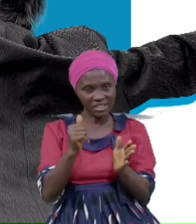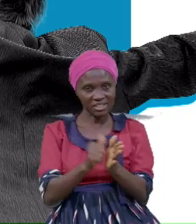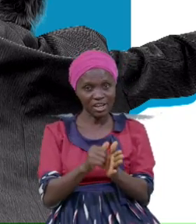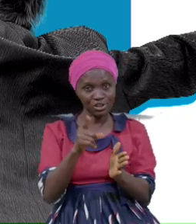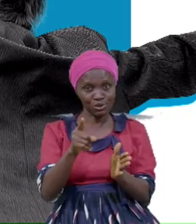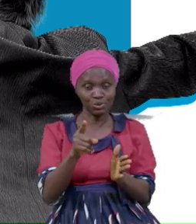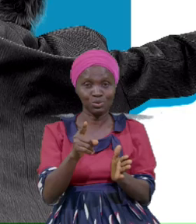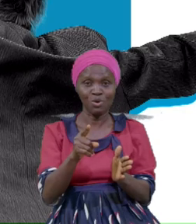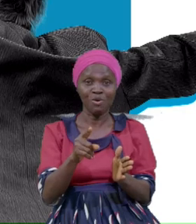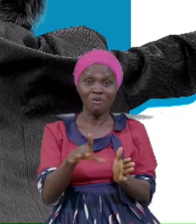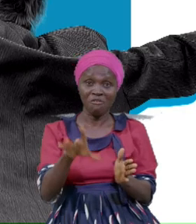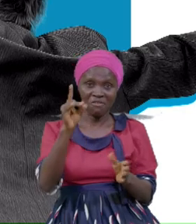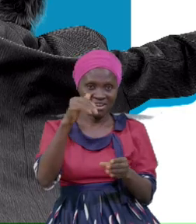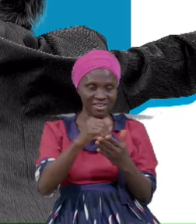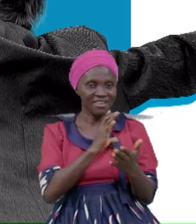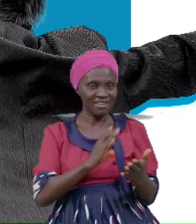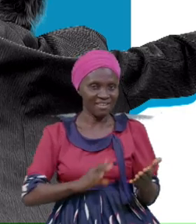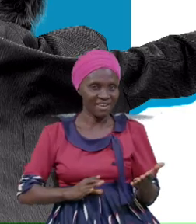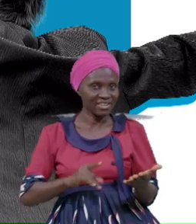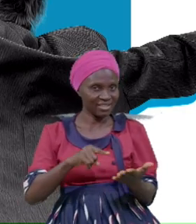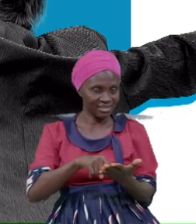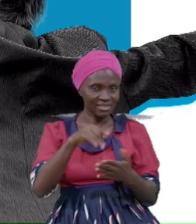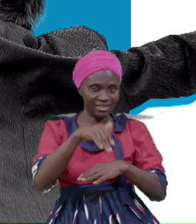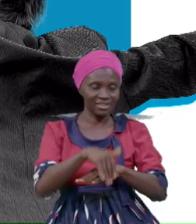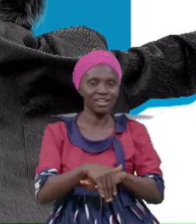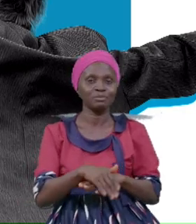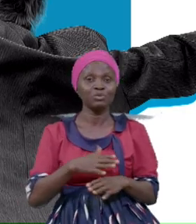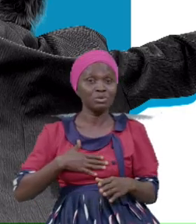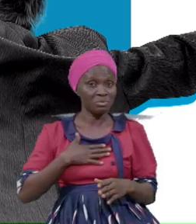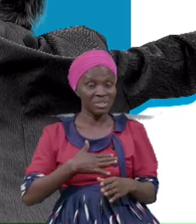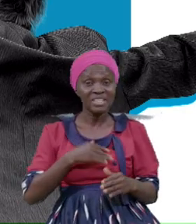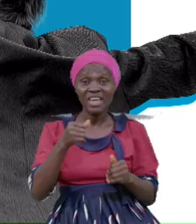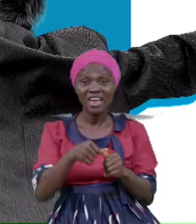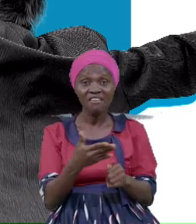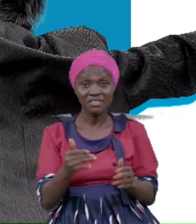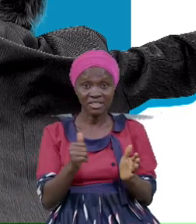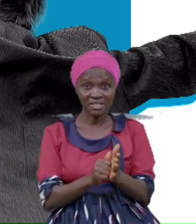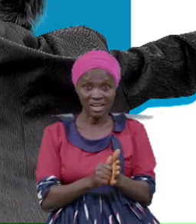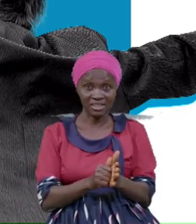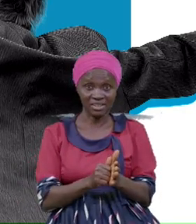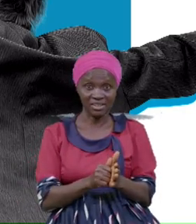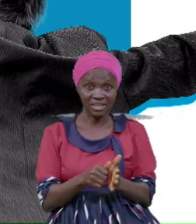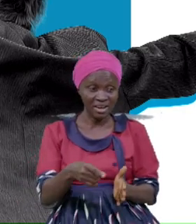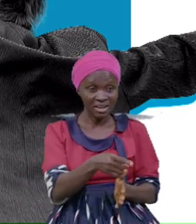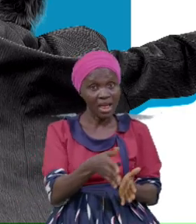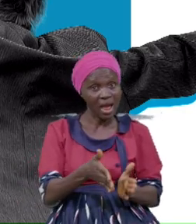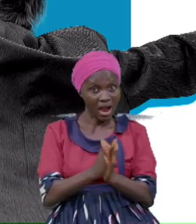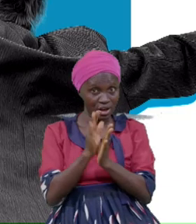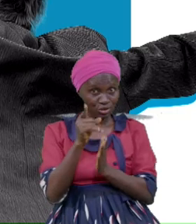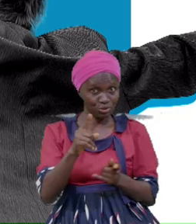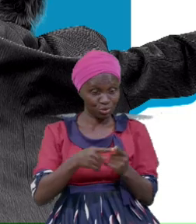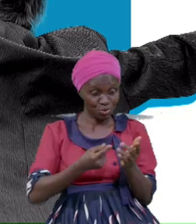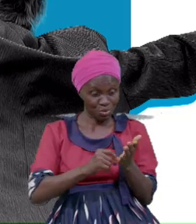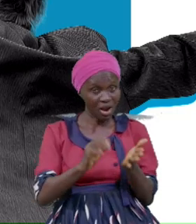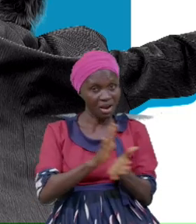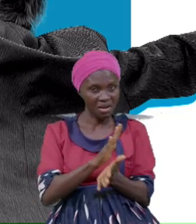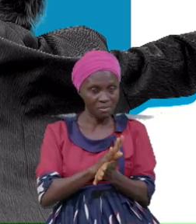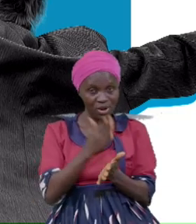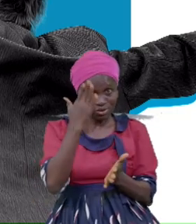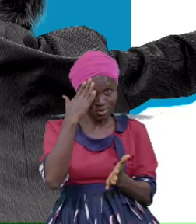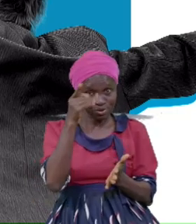to give them all that they request from you. You are now a child of God. You cannot